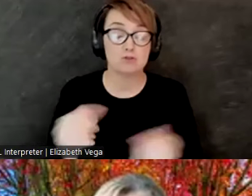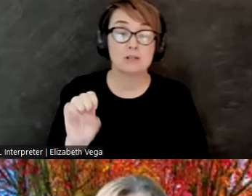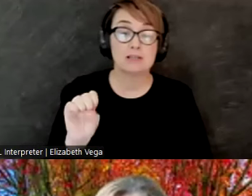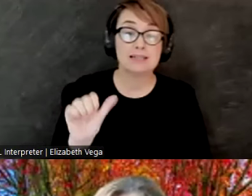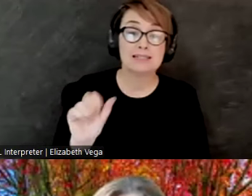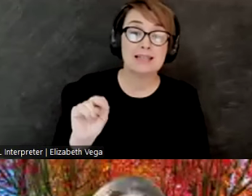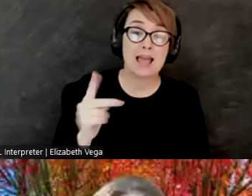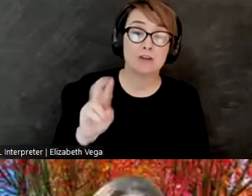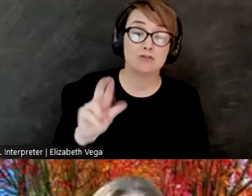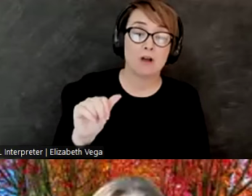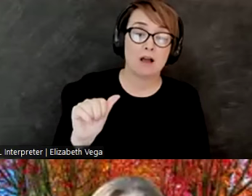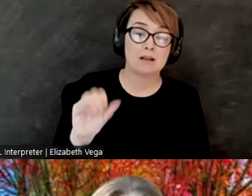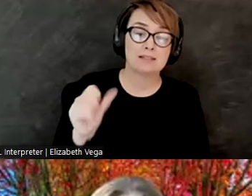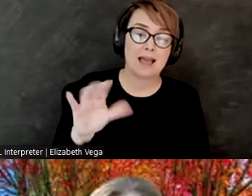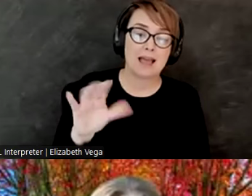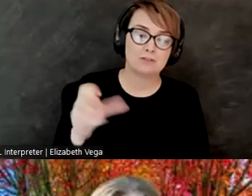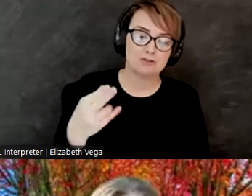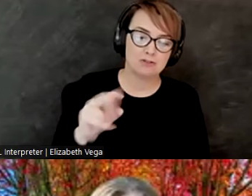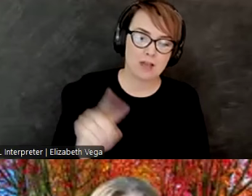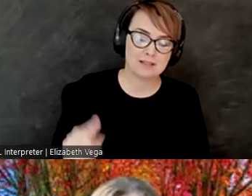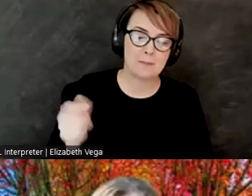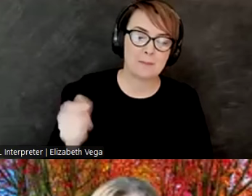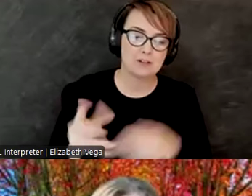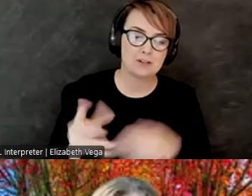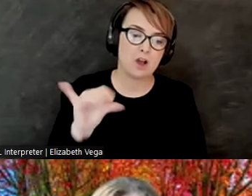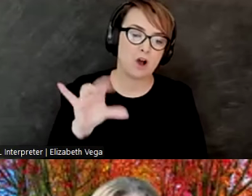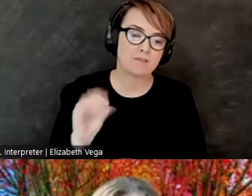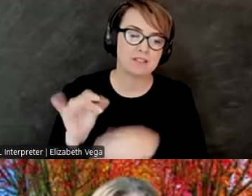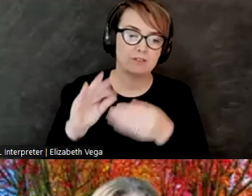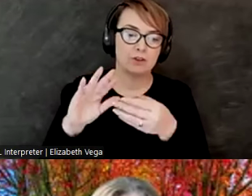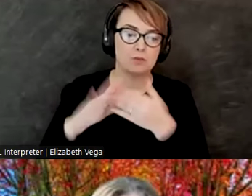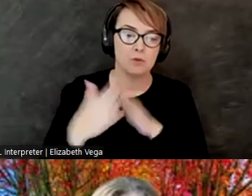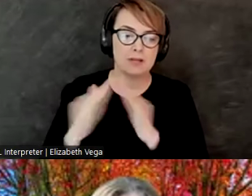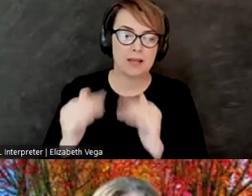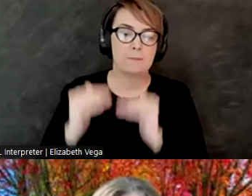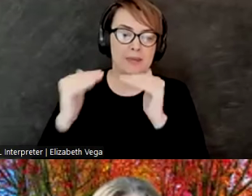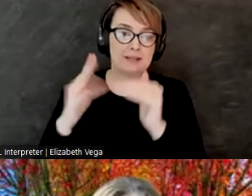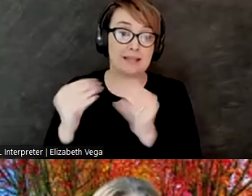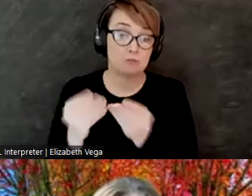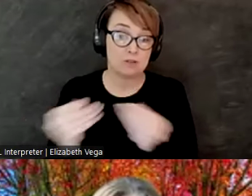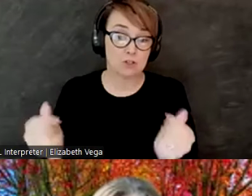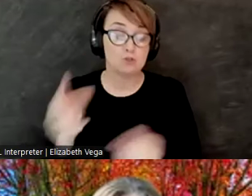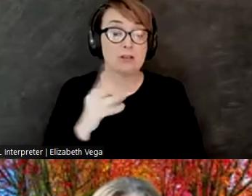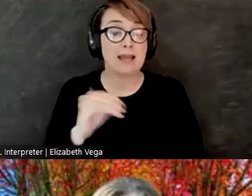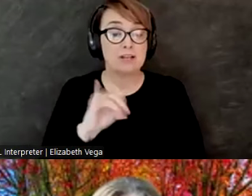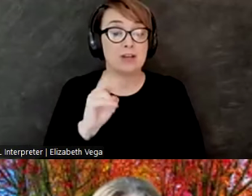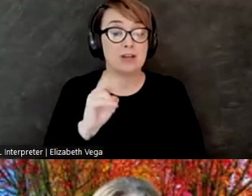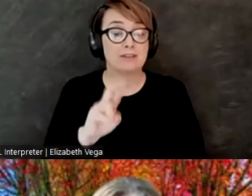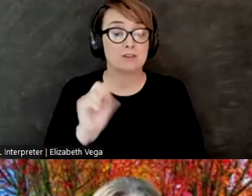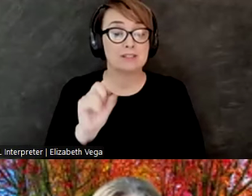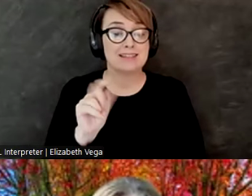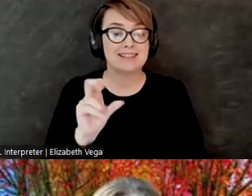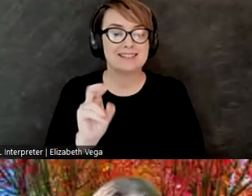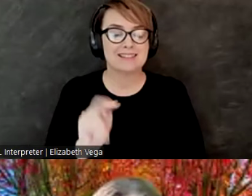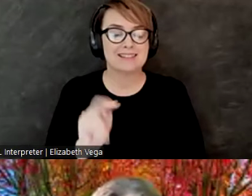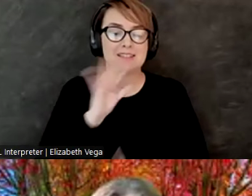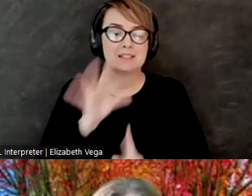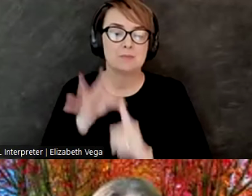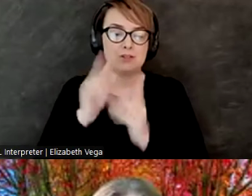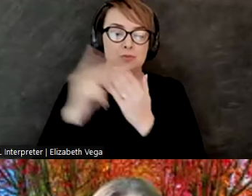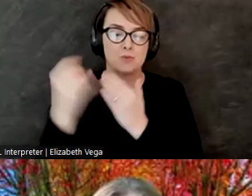Community Appeals and Resolutions, and Jennifer Stenson, Special Projects Manager in the Policy and Program Development